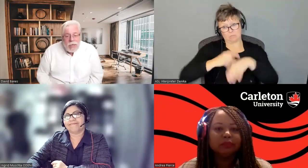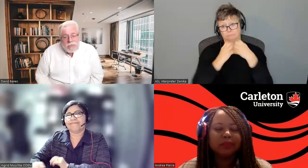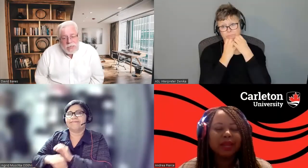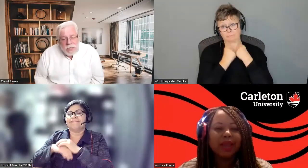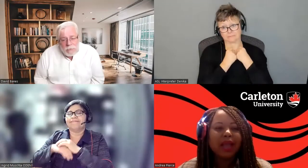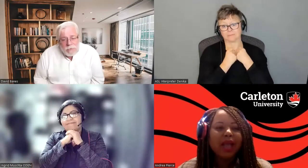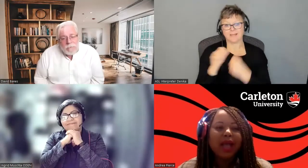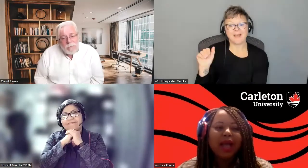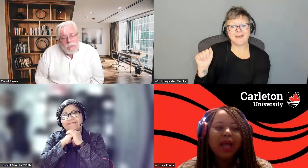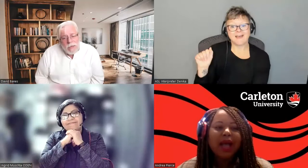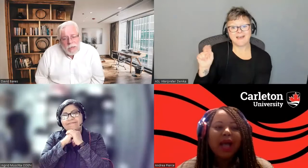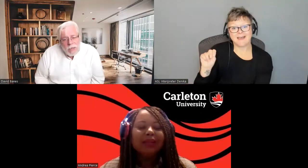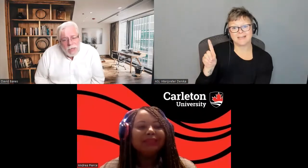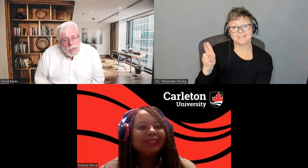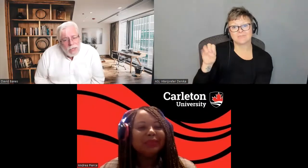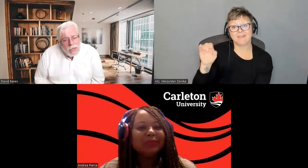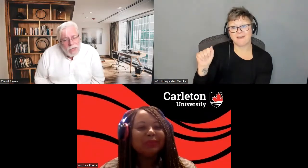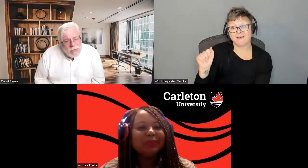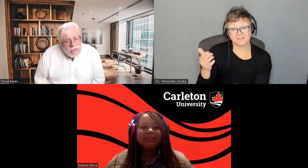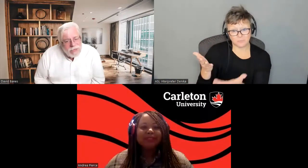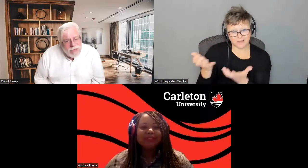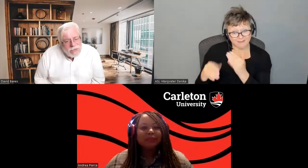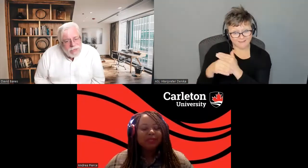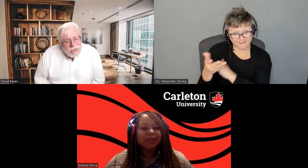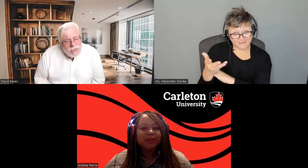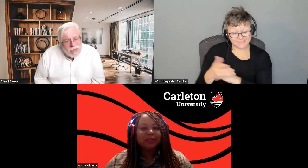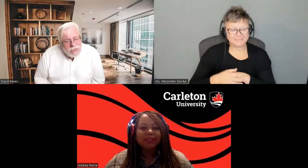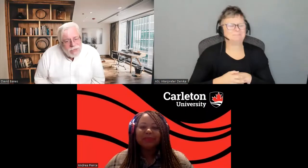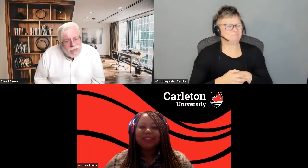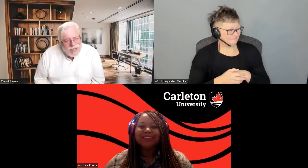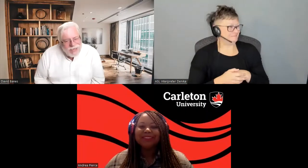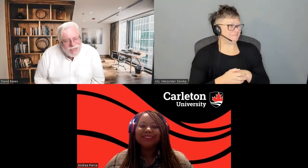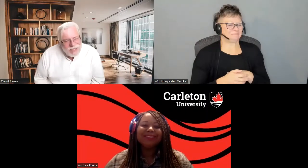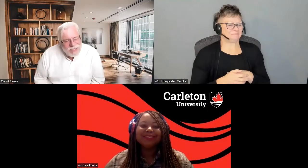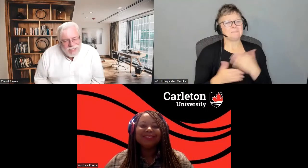add something to that point? You know what, this may sound a little bit